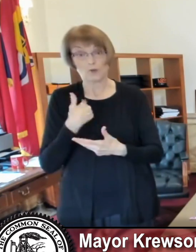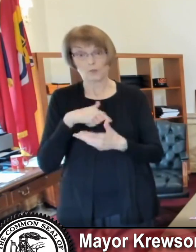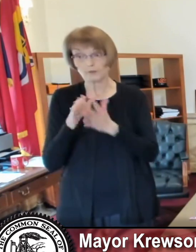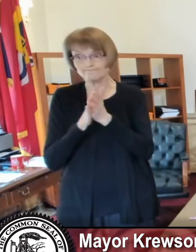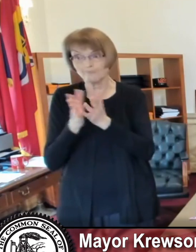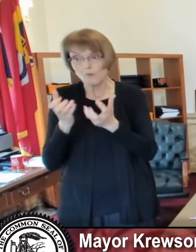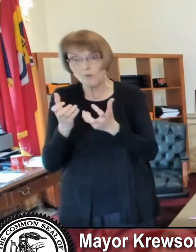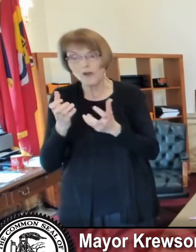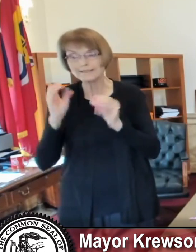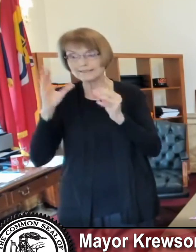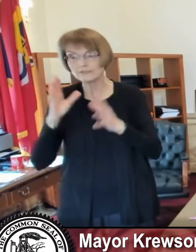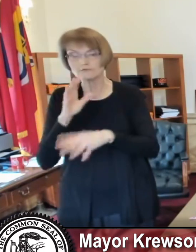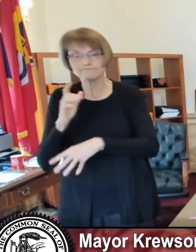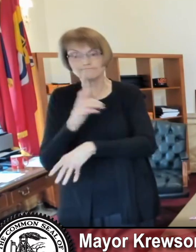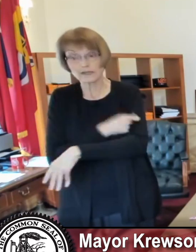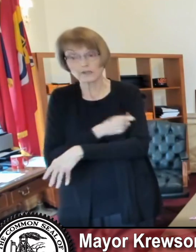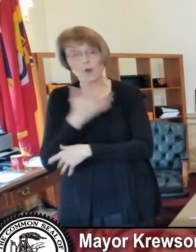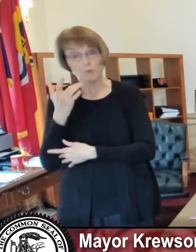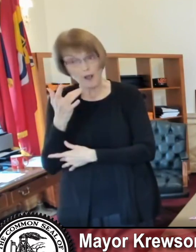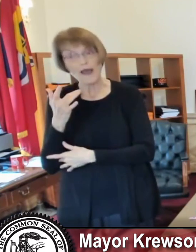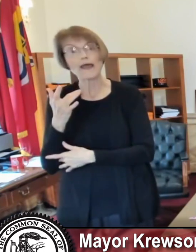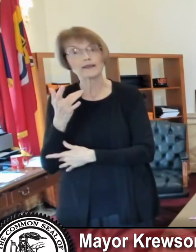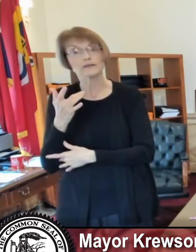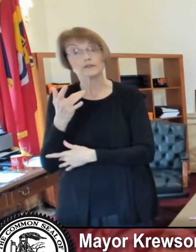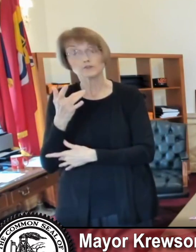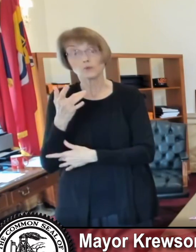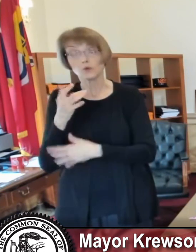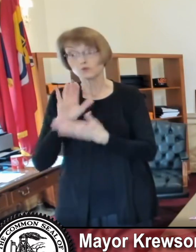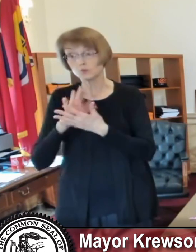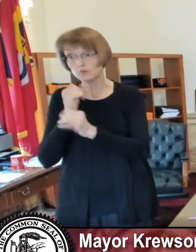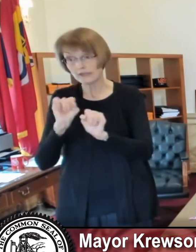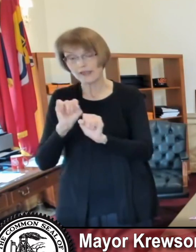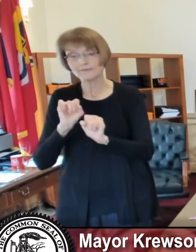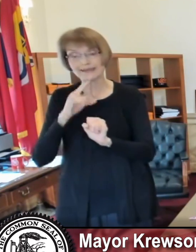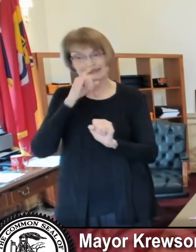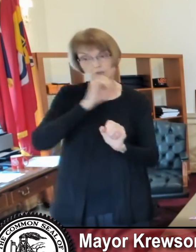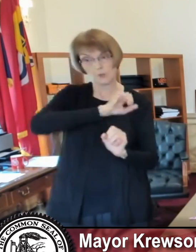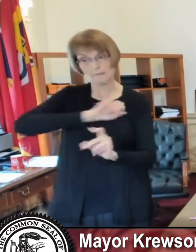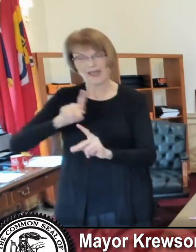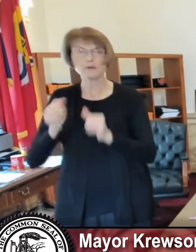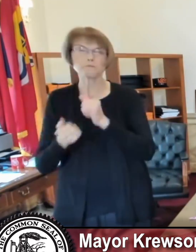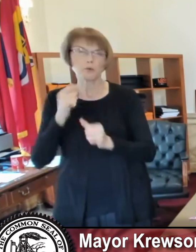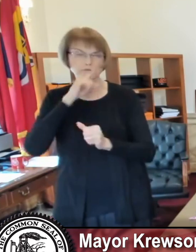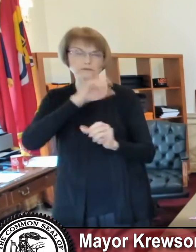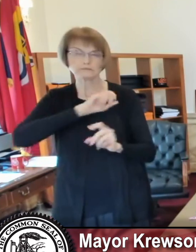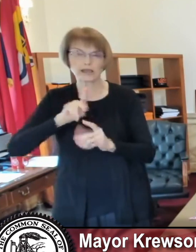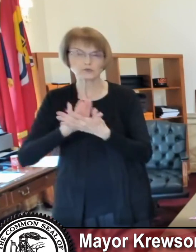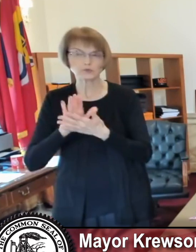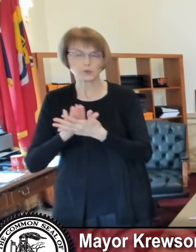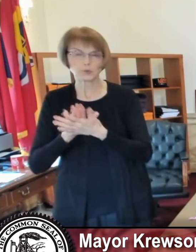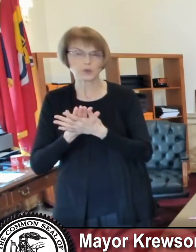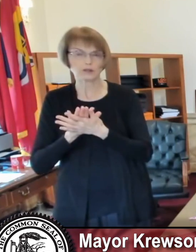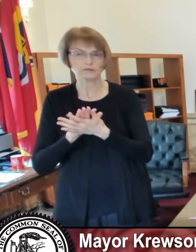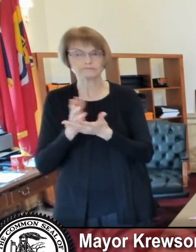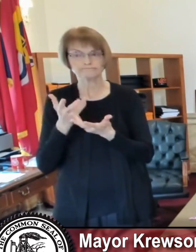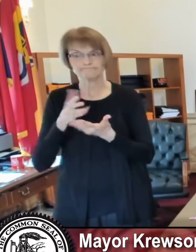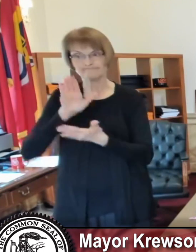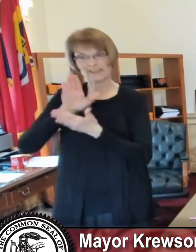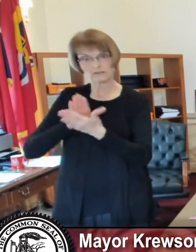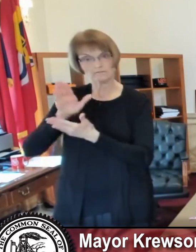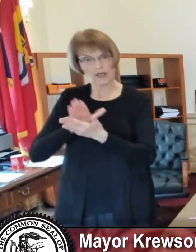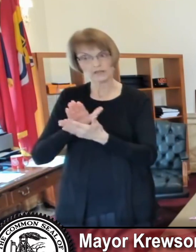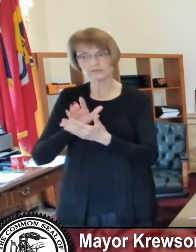as we all want kids back in school. And most of our kids here in St. Louis are back in school, in classroom